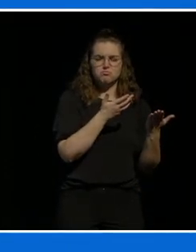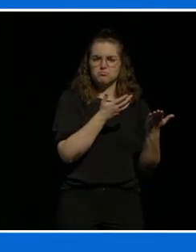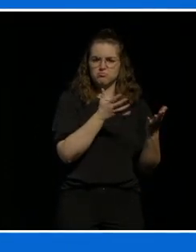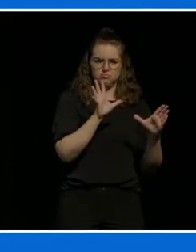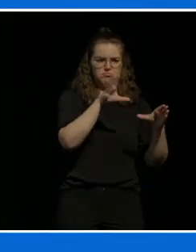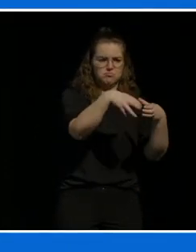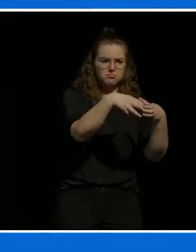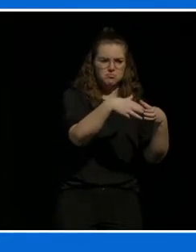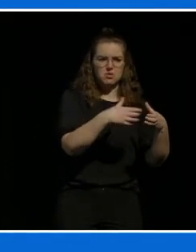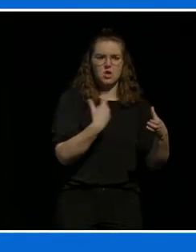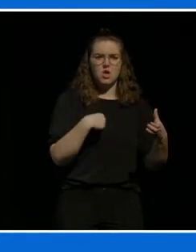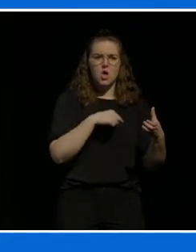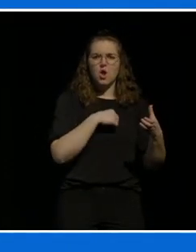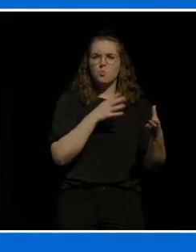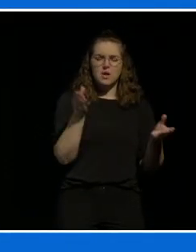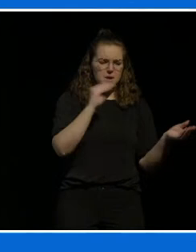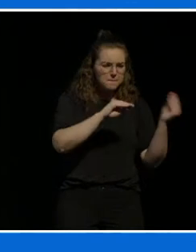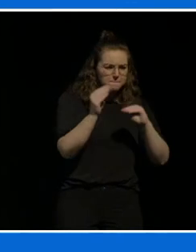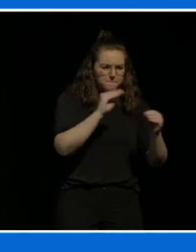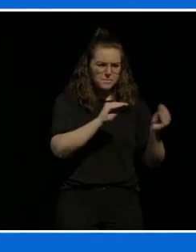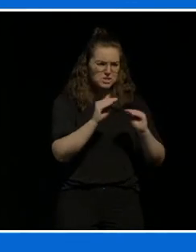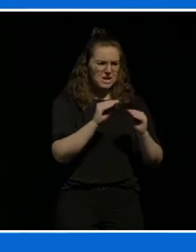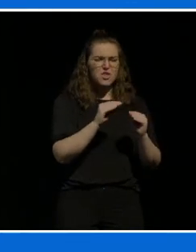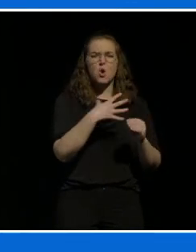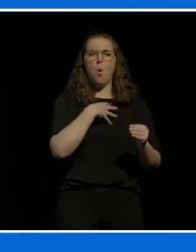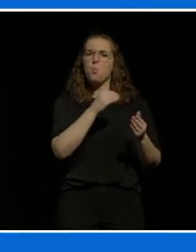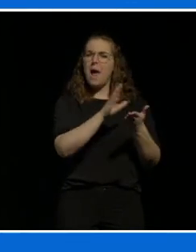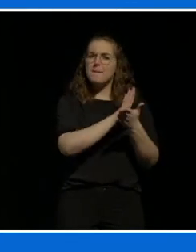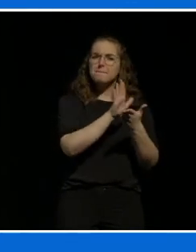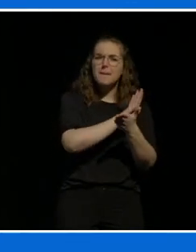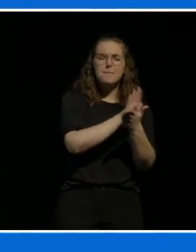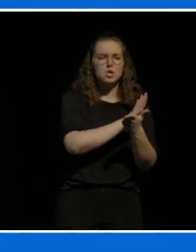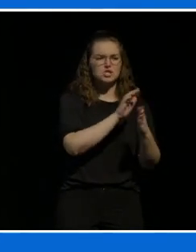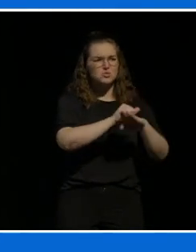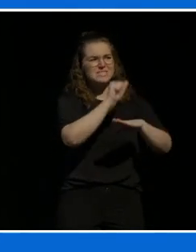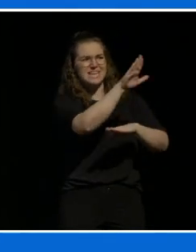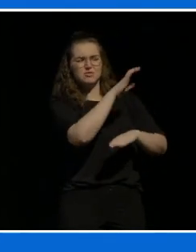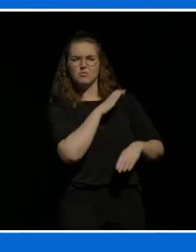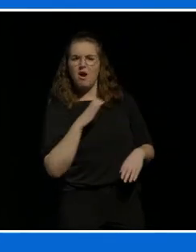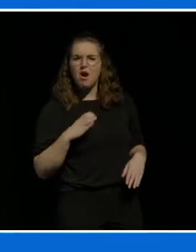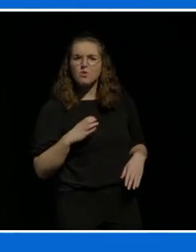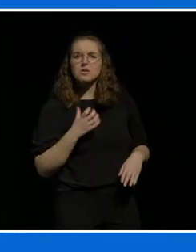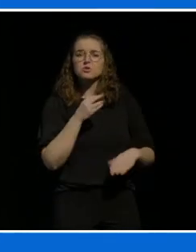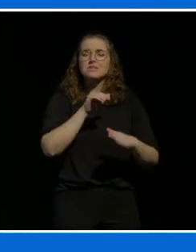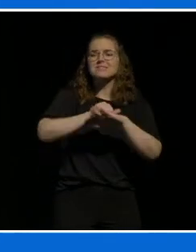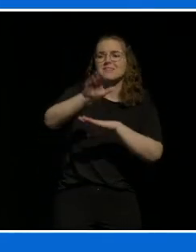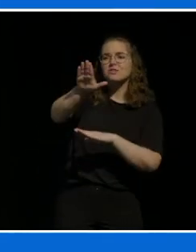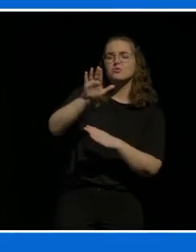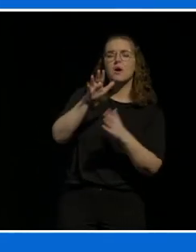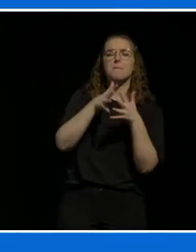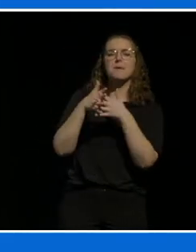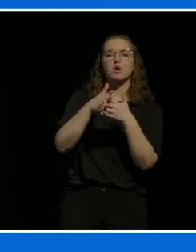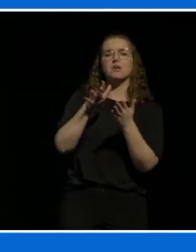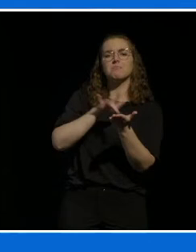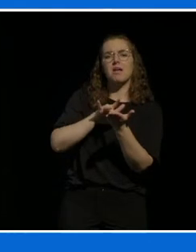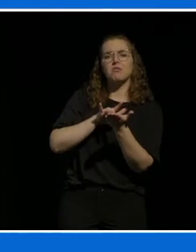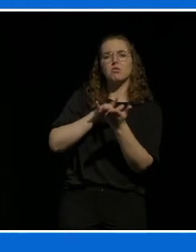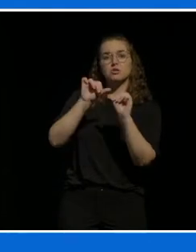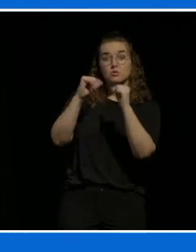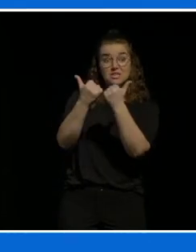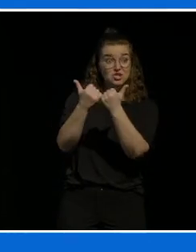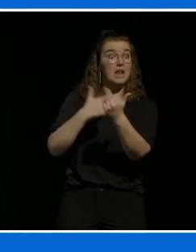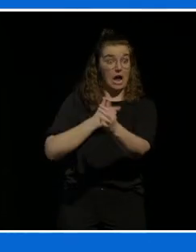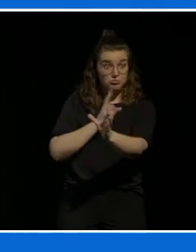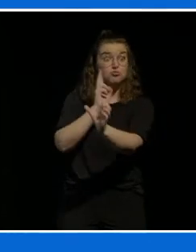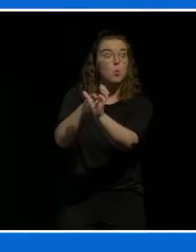together white papers, policy briefs, that we could actually send over to congressmen and women or to the American Medical Association. I joined the American Medical Association,